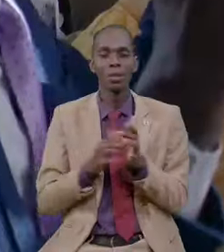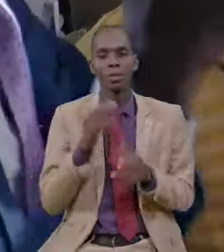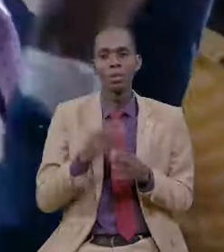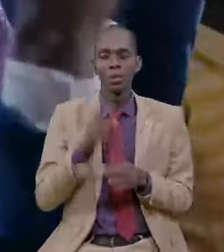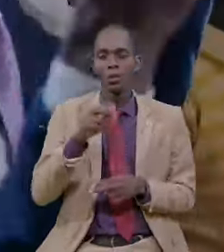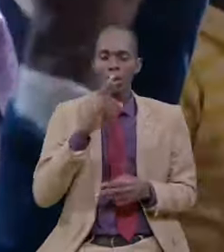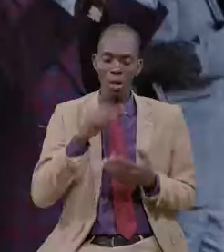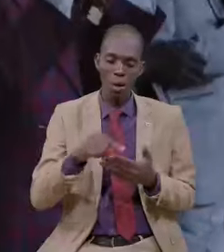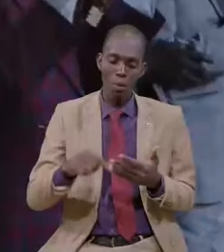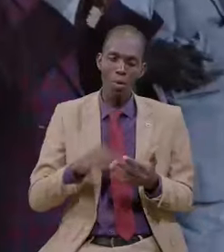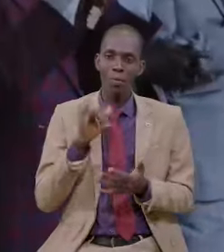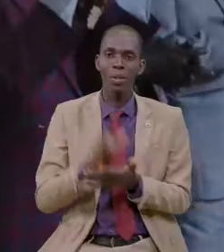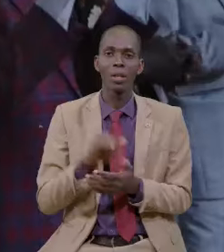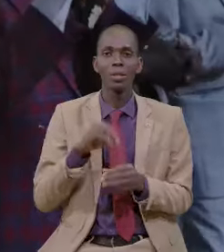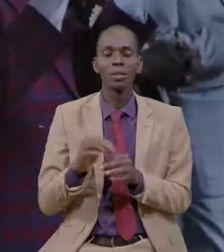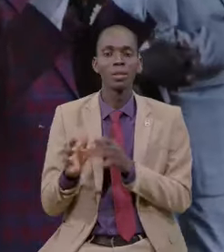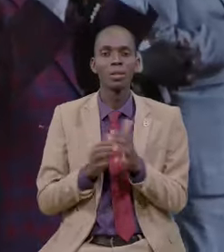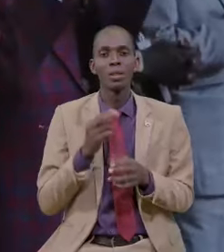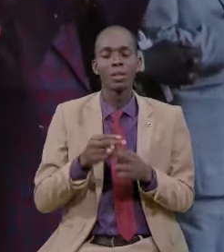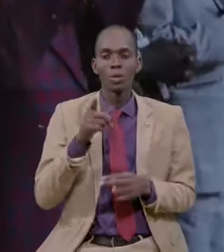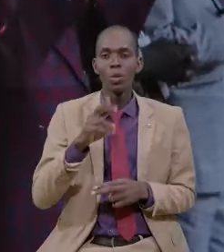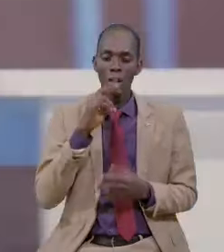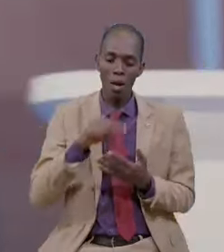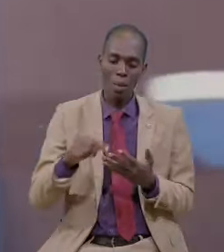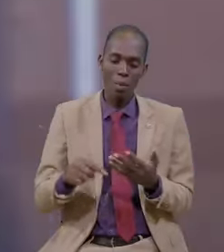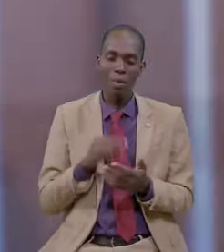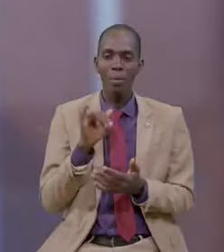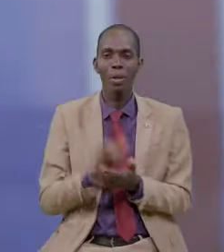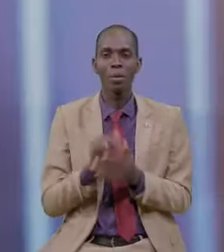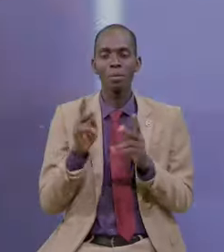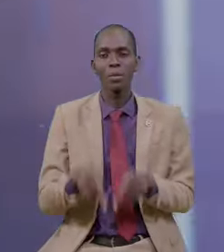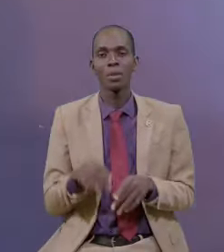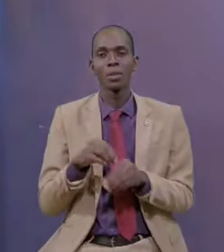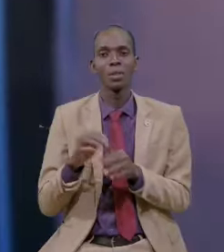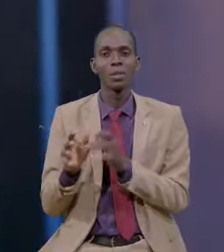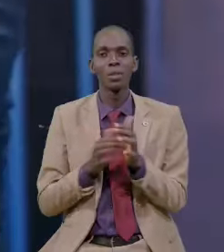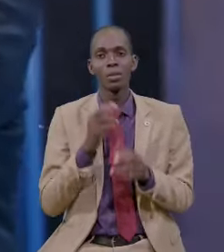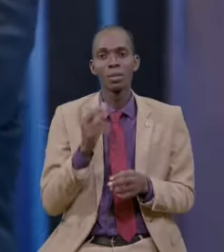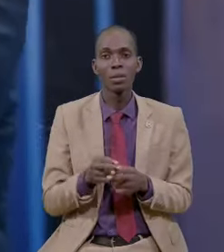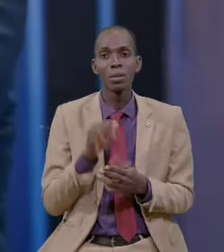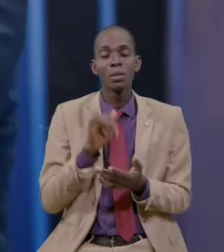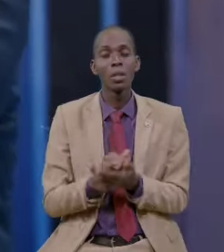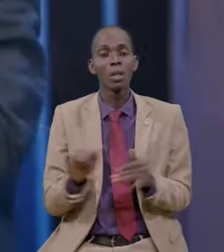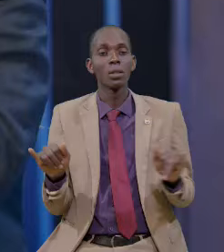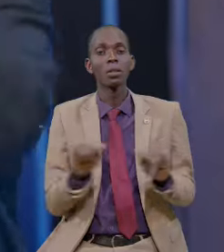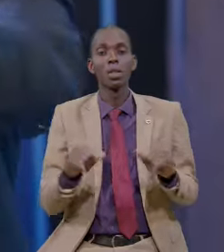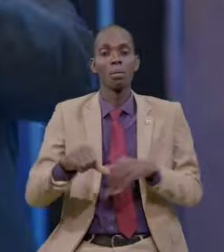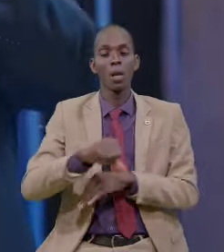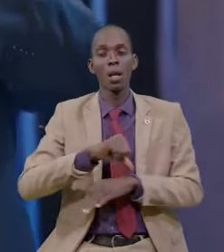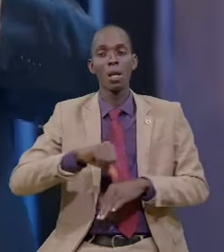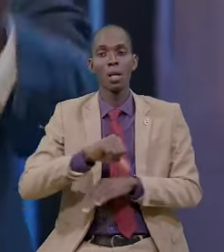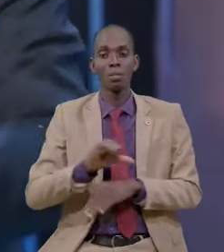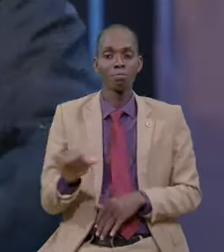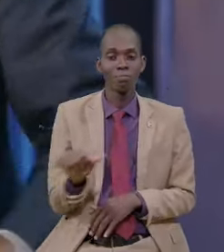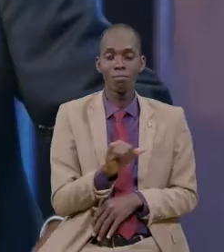one. You are one. That same anointing that has sent